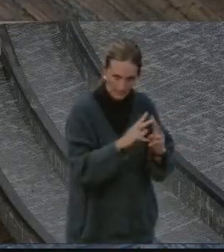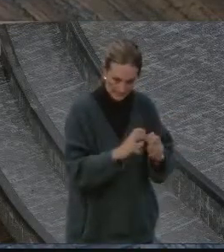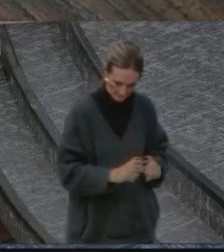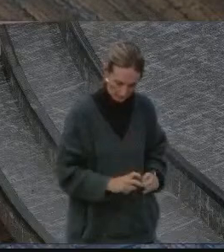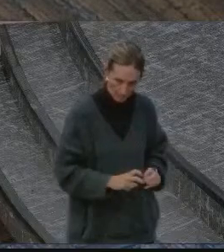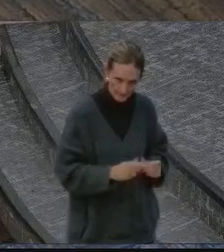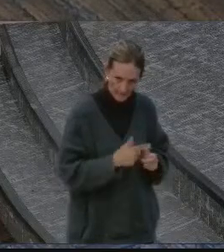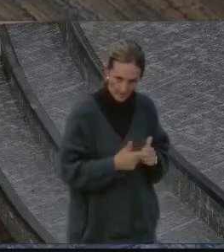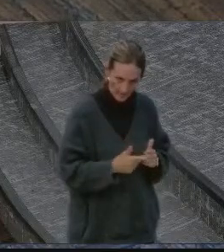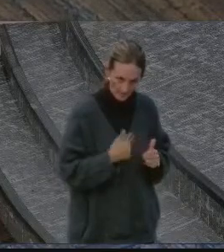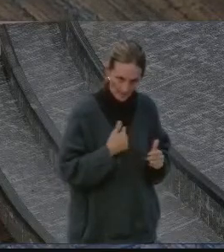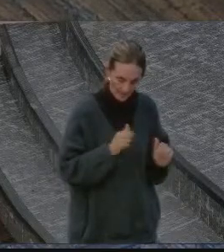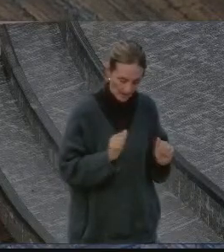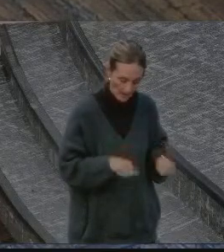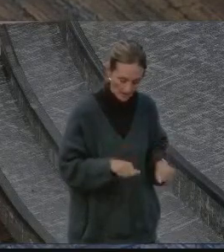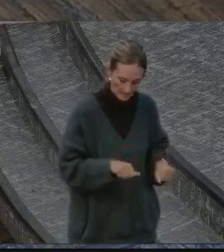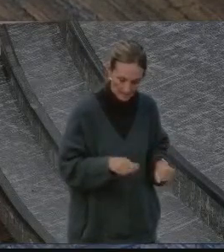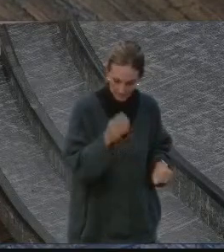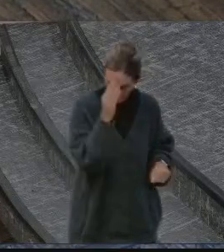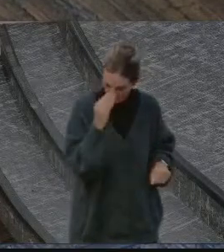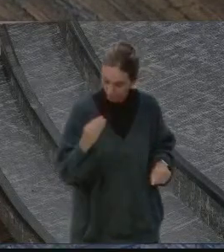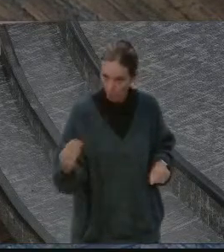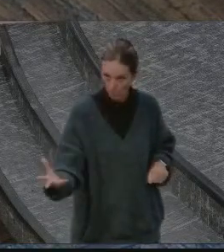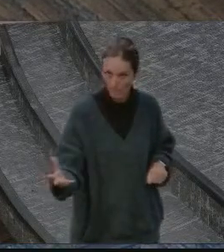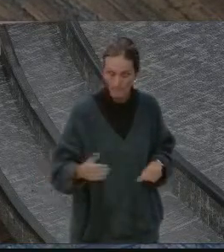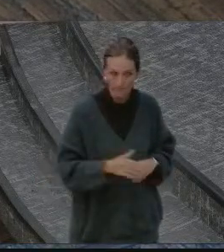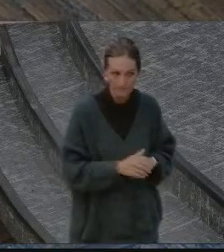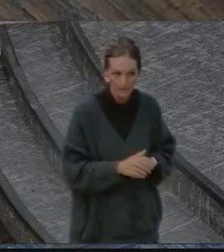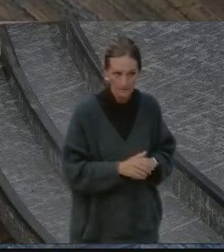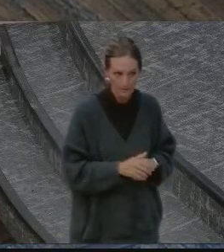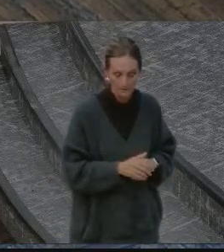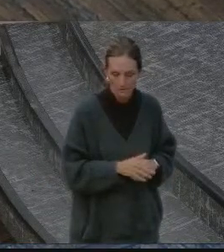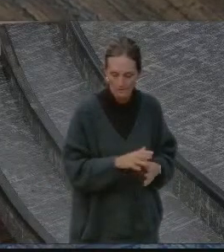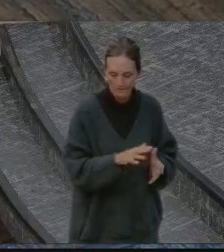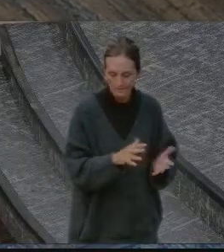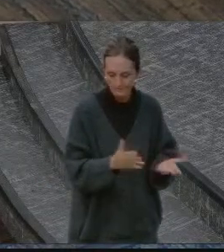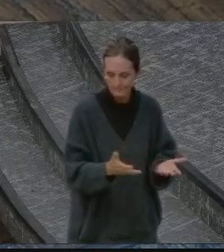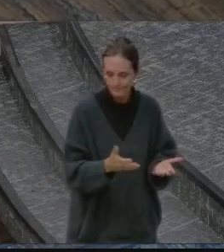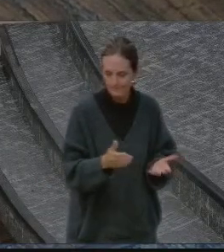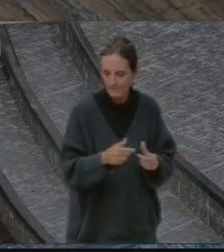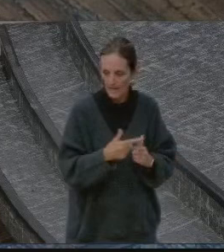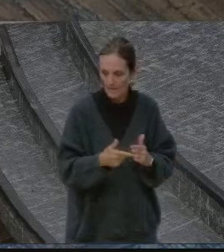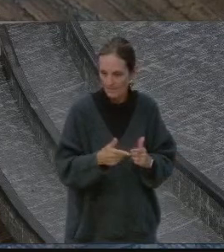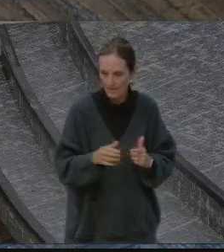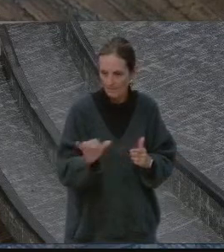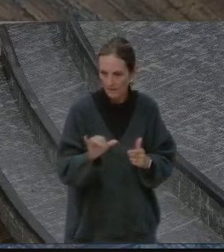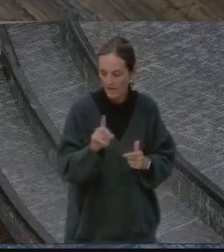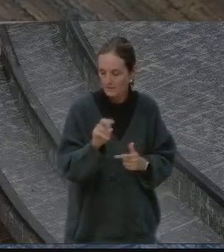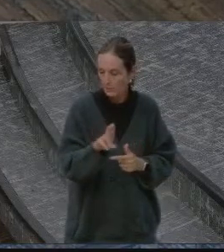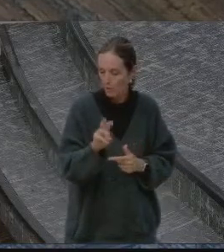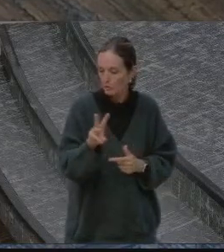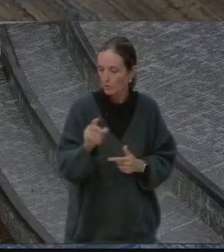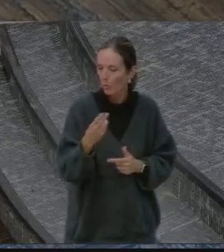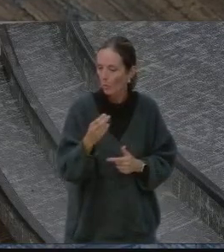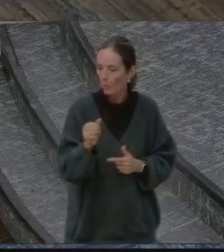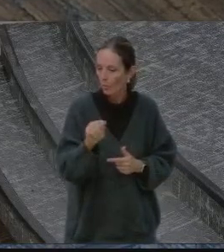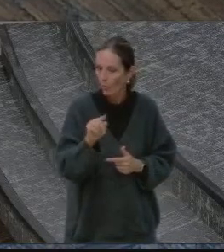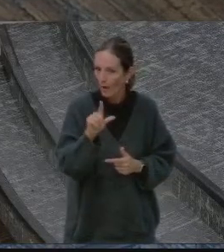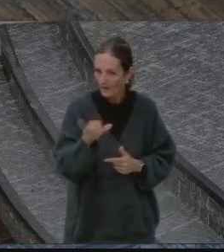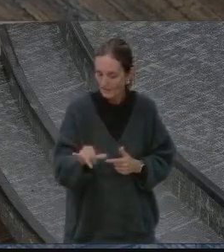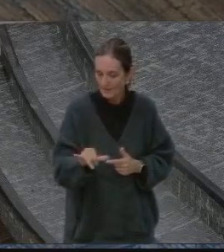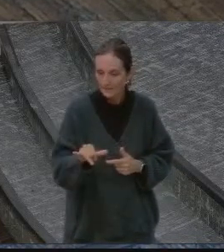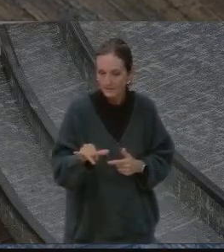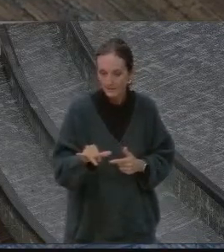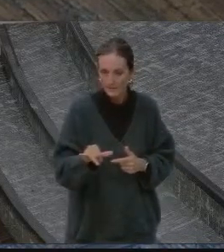inform our interventions. That has evolved into, as Dr. Outlay has said, a thought partnership where we're